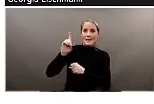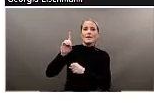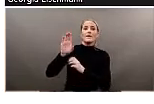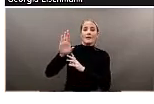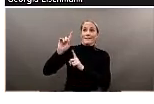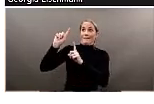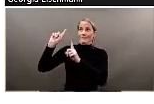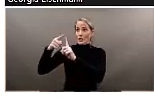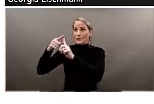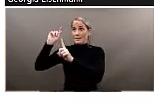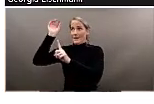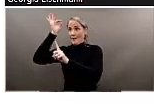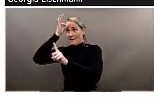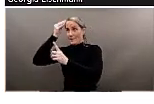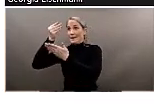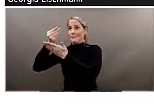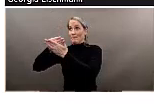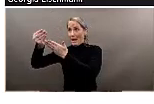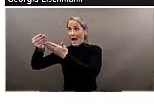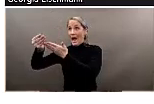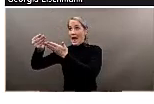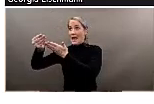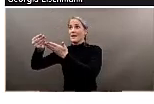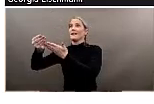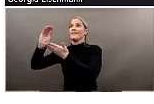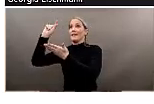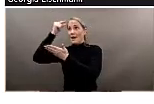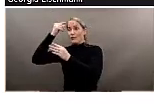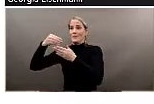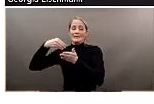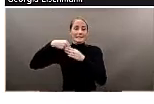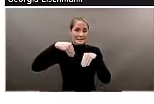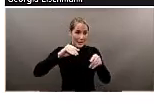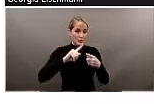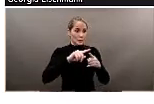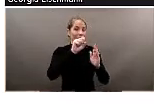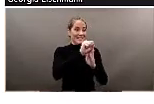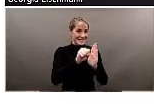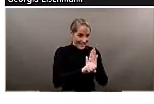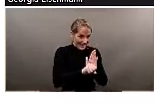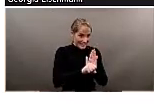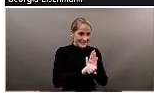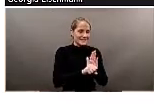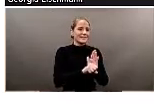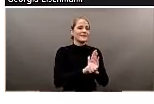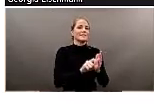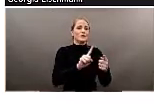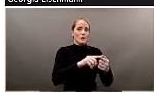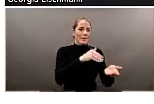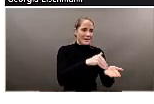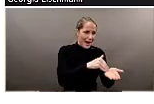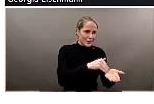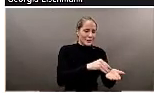Paxlovid was purchased by the federal government and allocated to states and then given to patients for